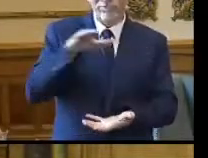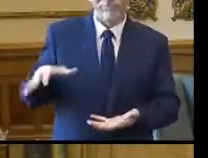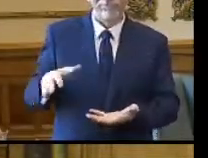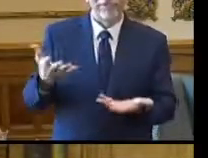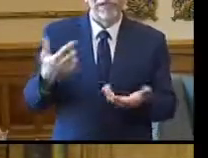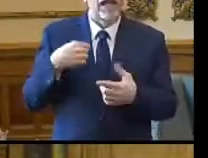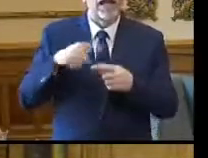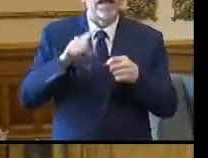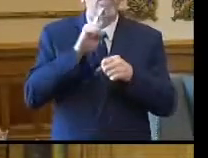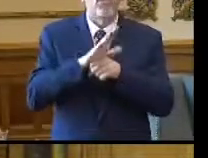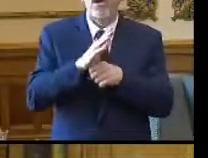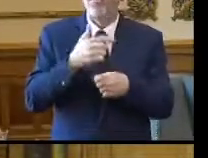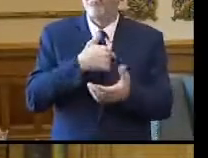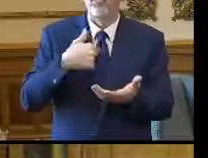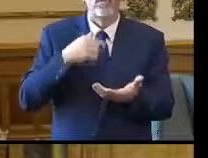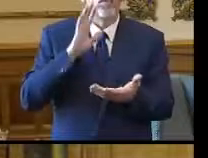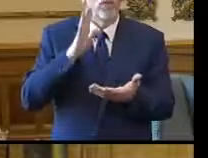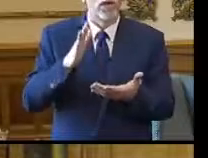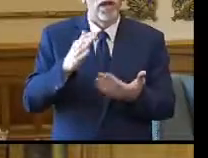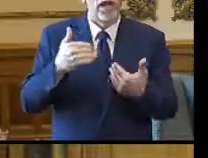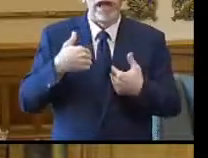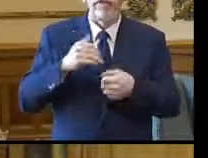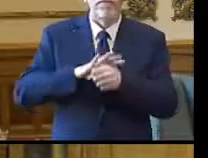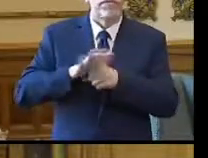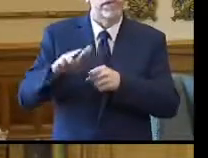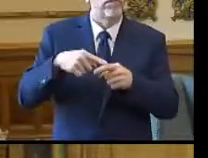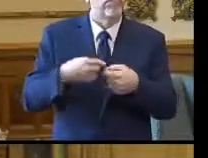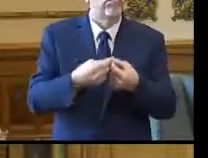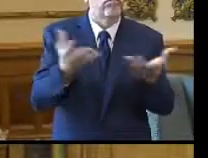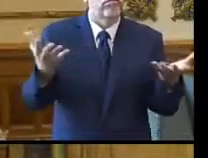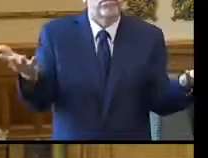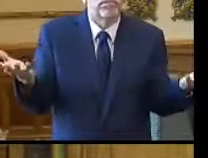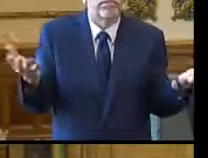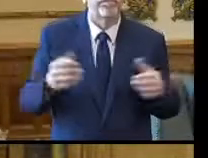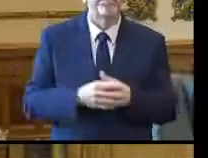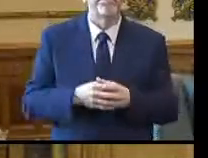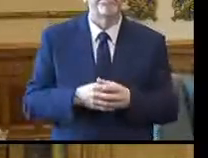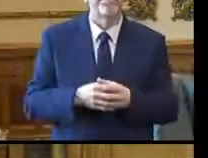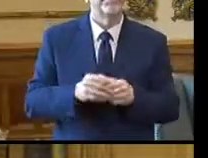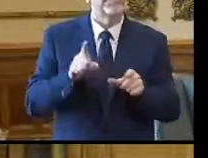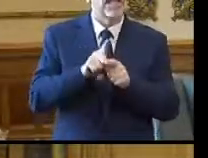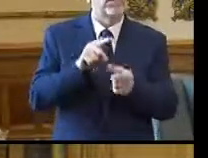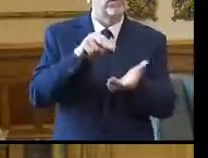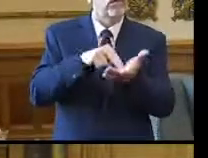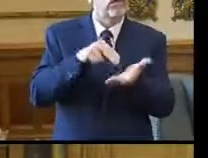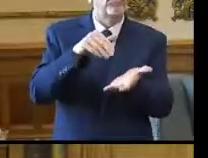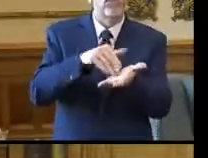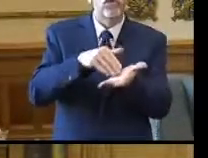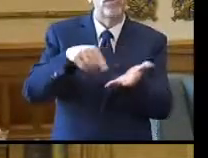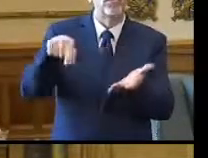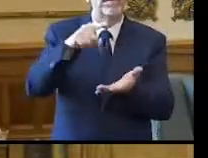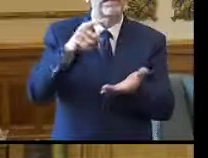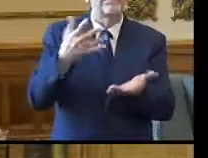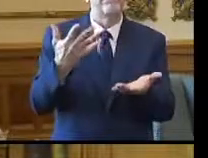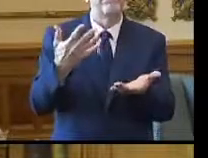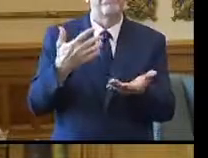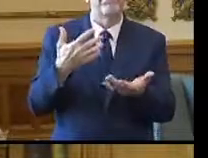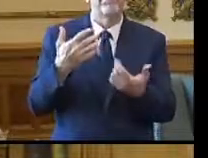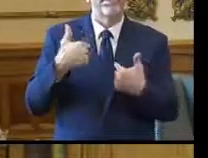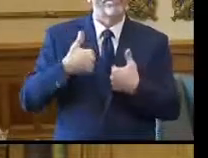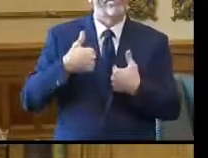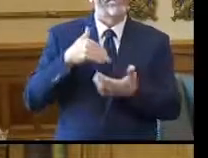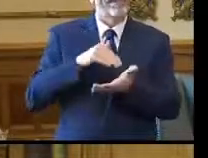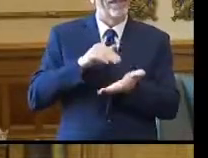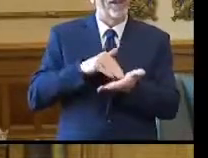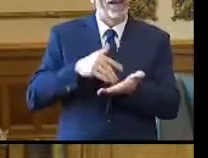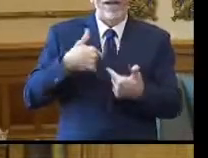cannot promise that we can replenish anyone's PPE. As a healthcare provider, that is incredibly hard for me to say,